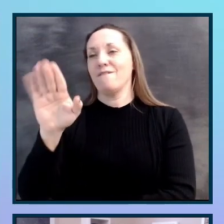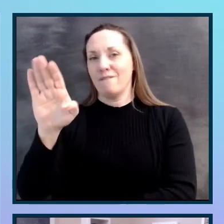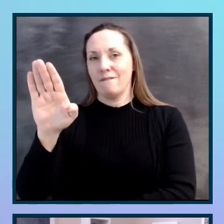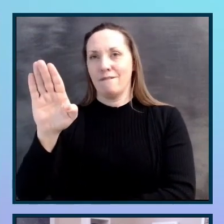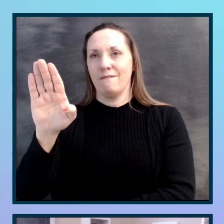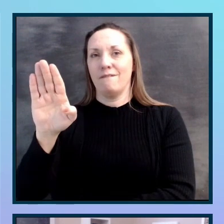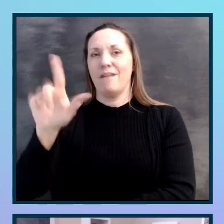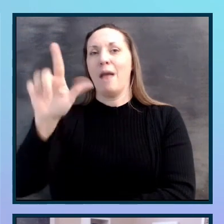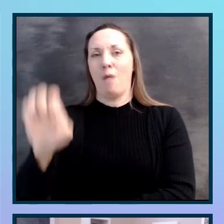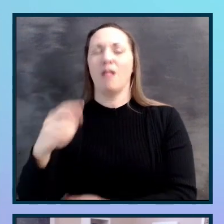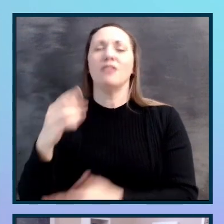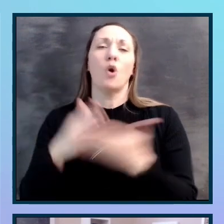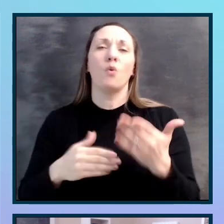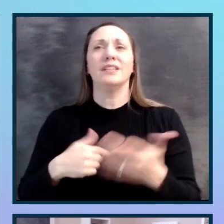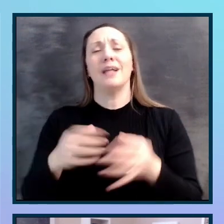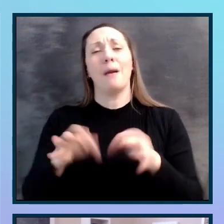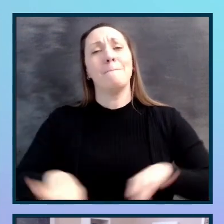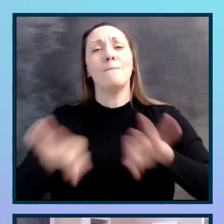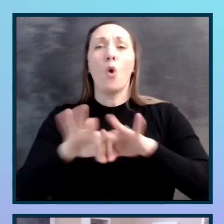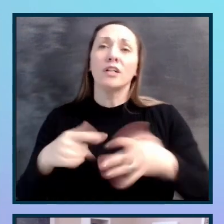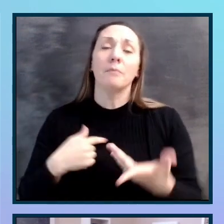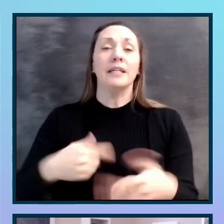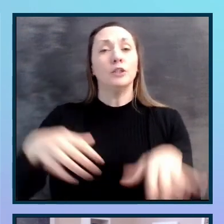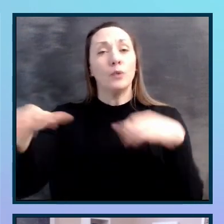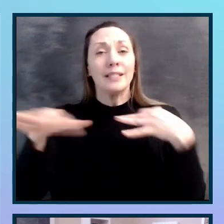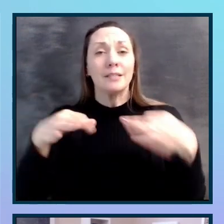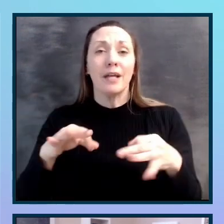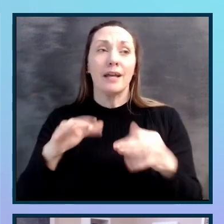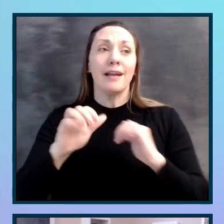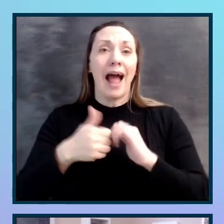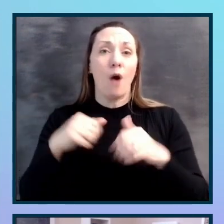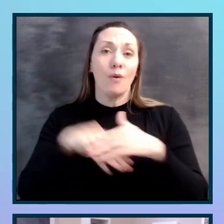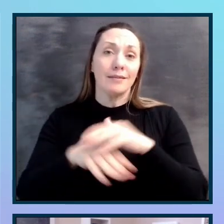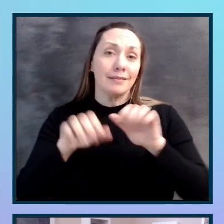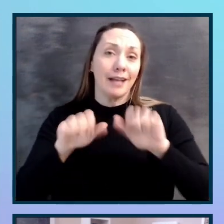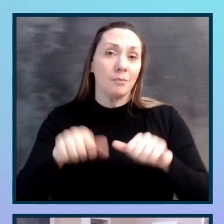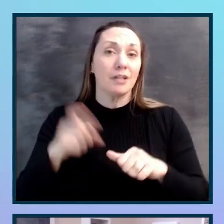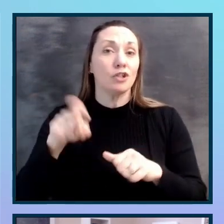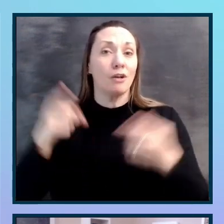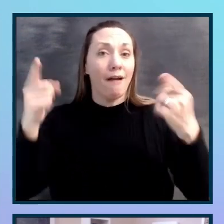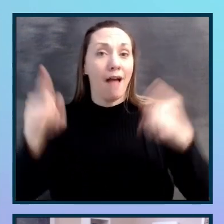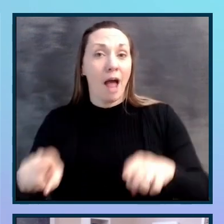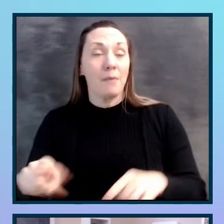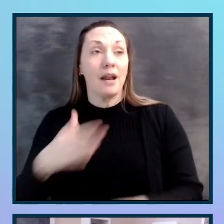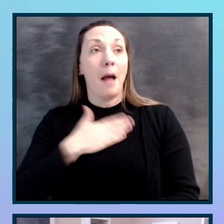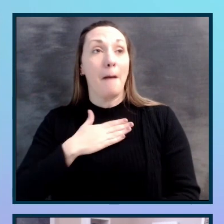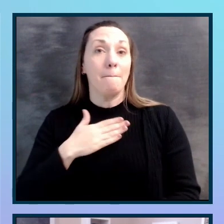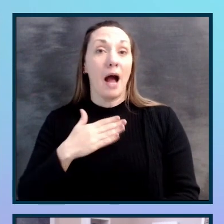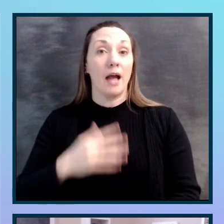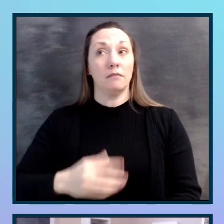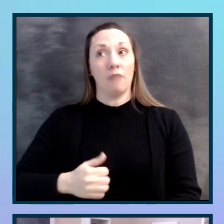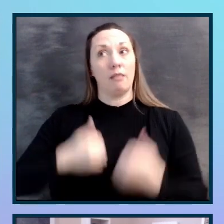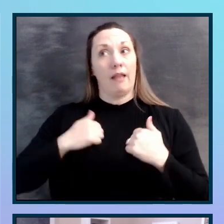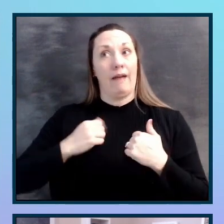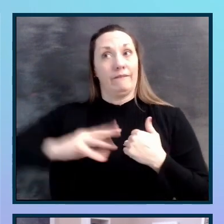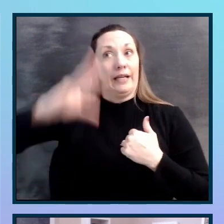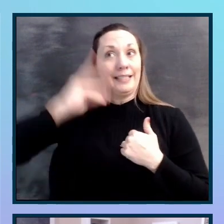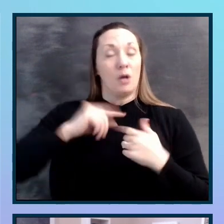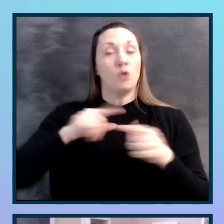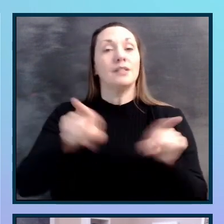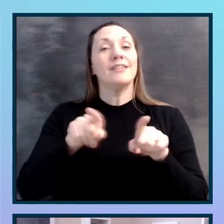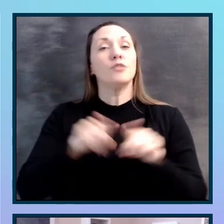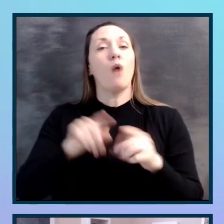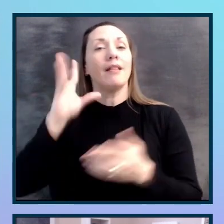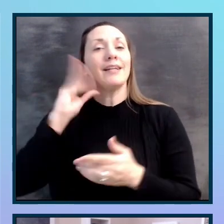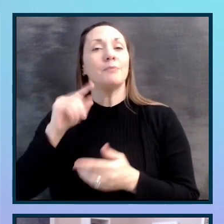the practical items of how it should better be done, and bringing my lived experience as well as the experience of the